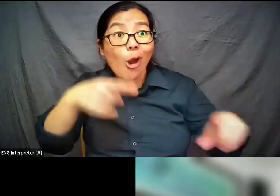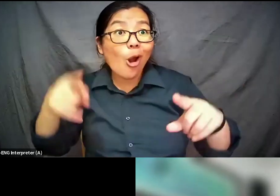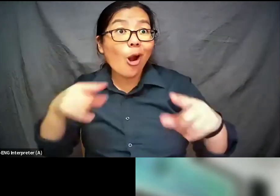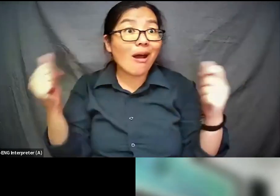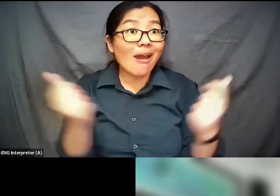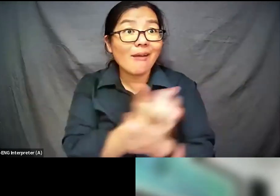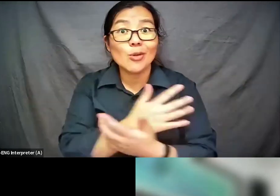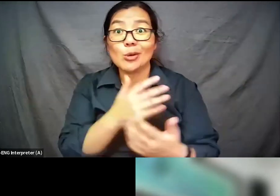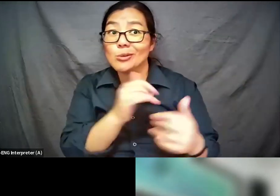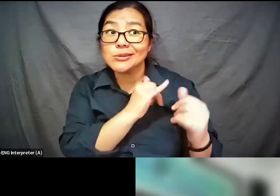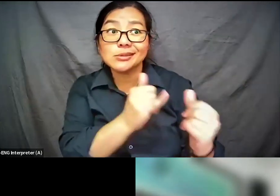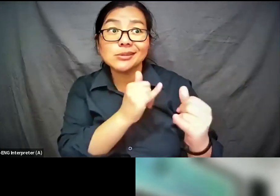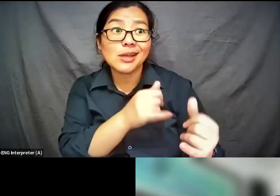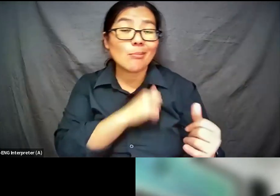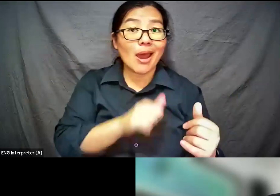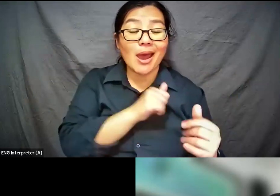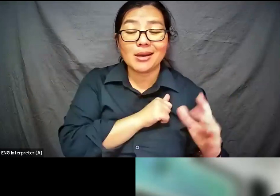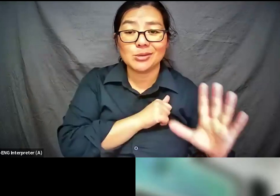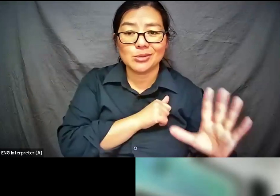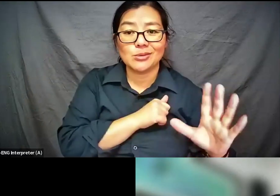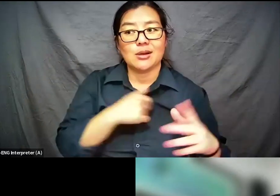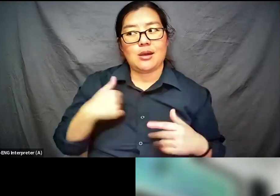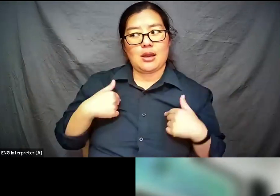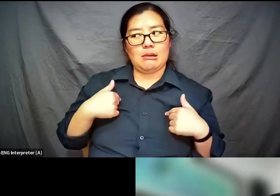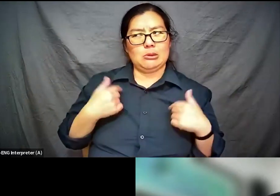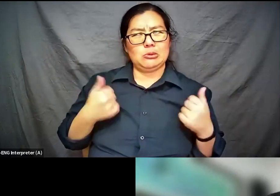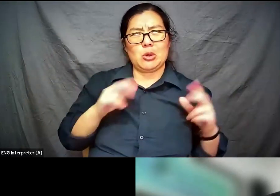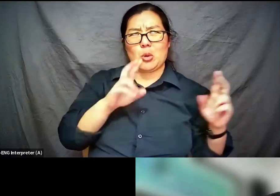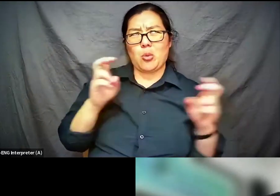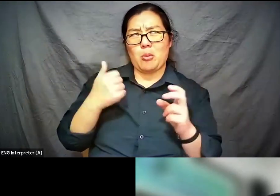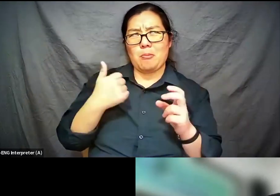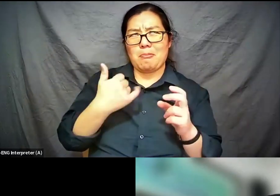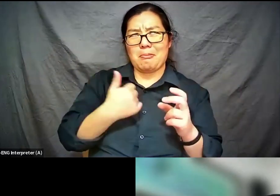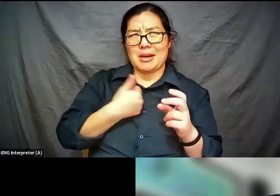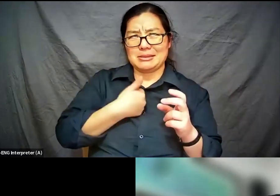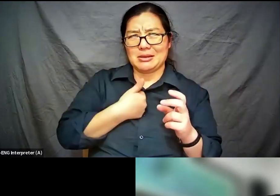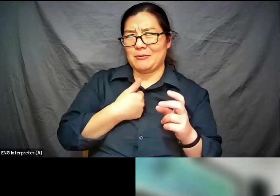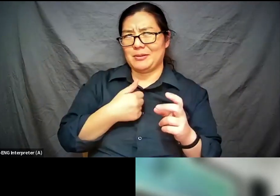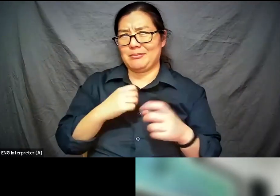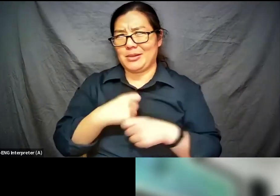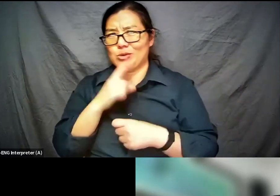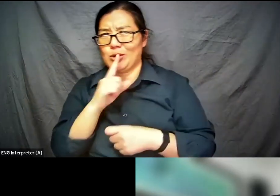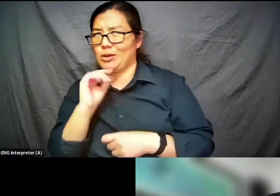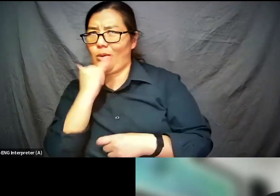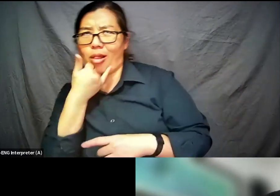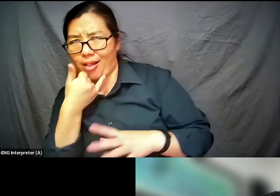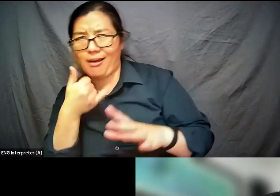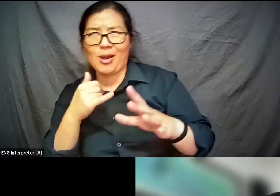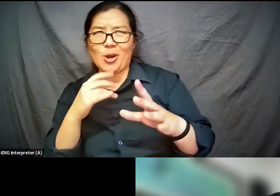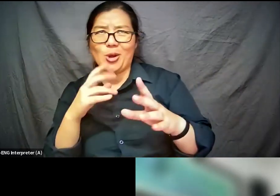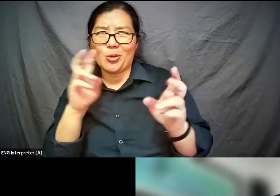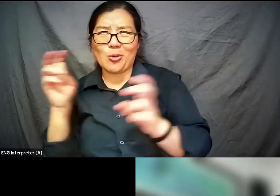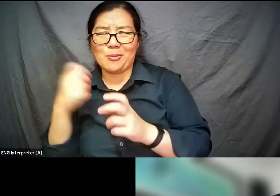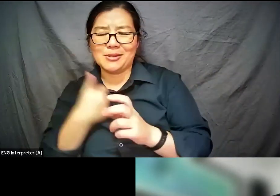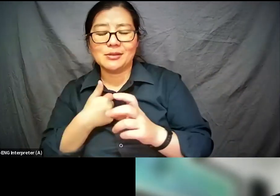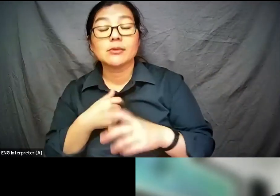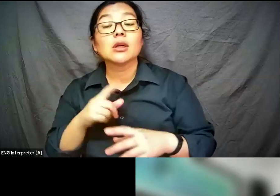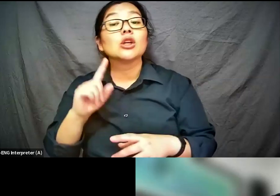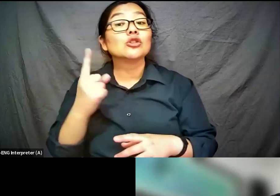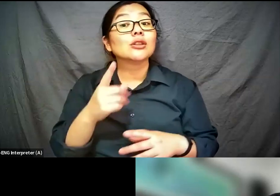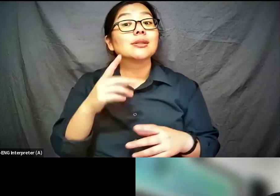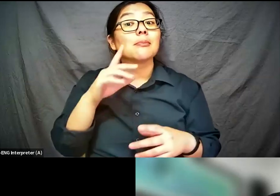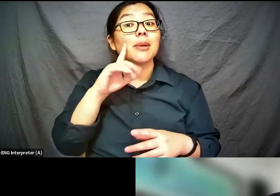it exists forever, but like that stuff is owned by folks. It's owned by millionaires. It's owned by billionaires who, you